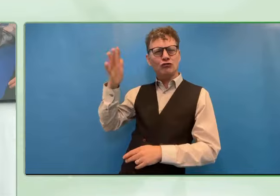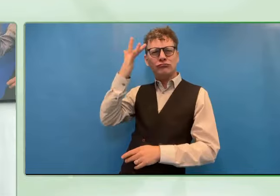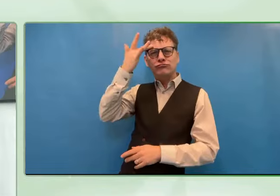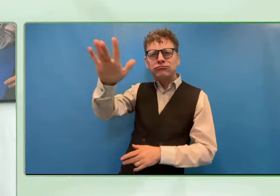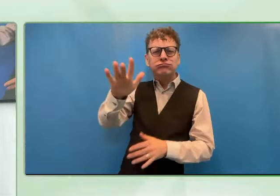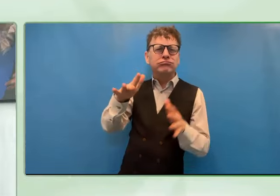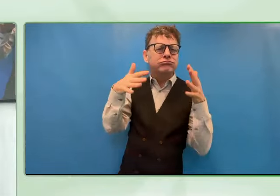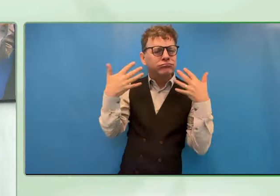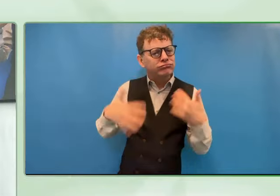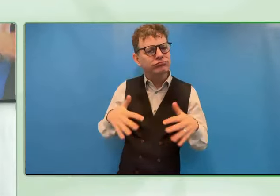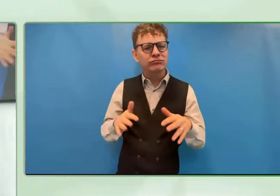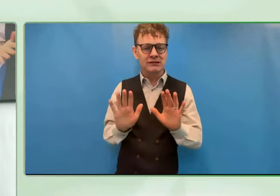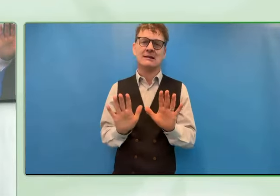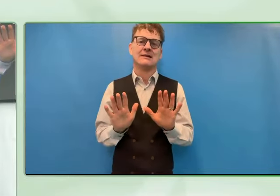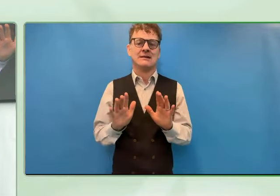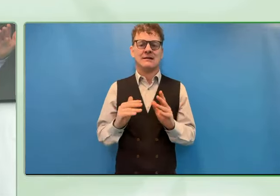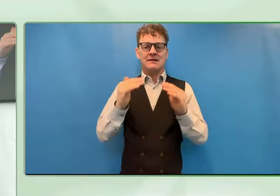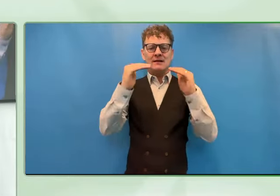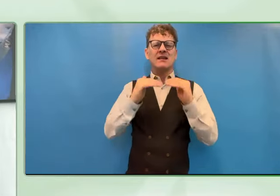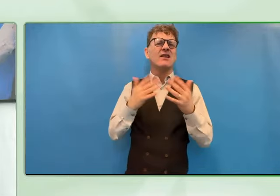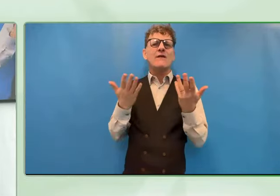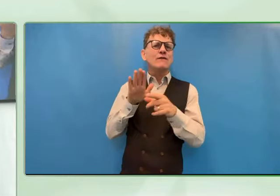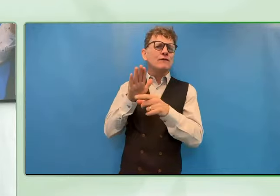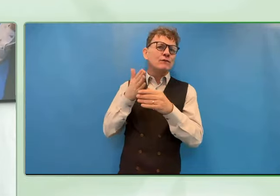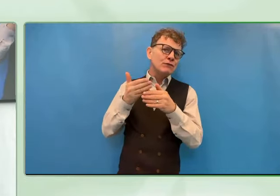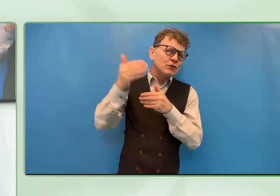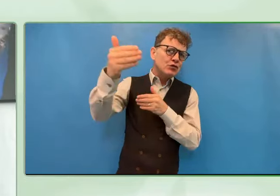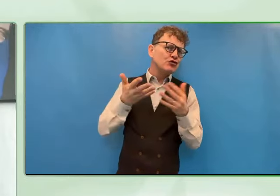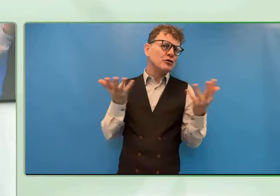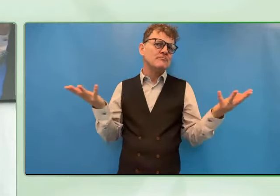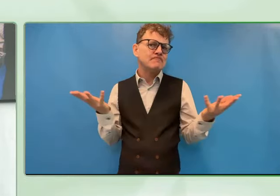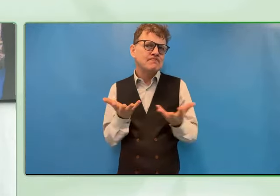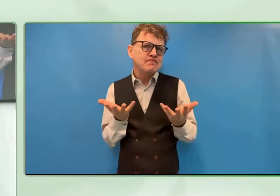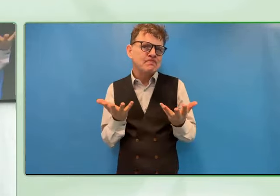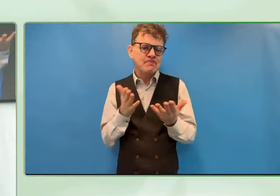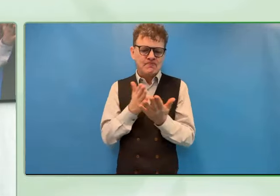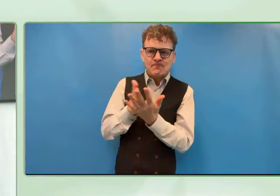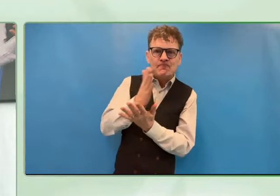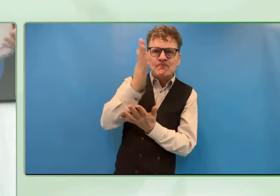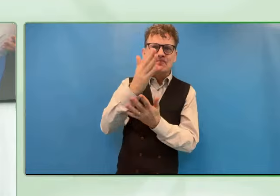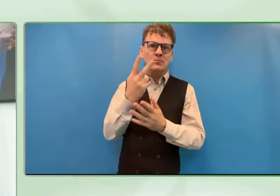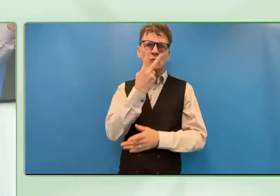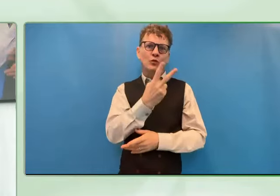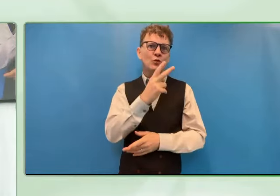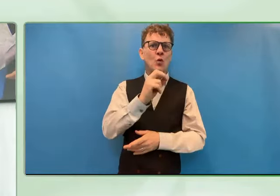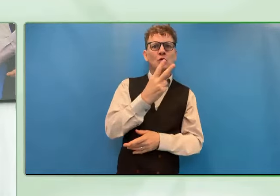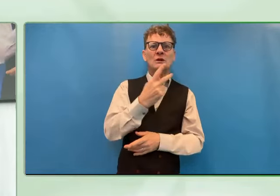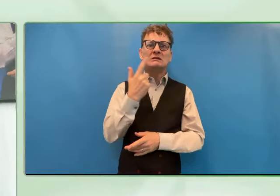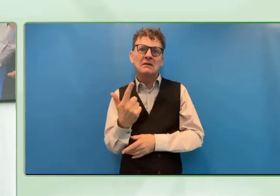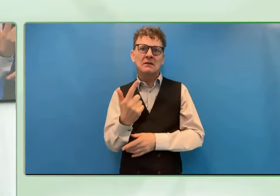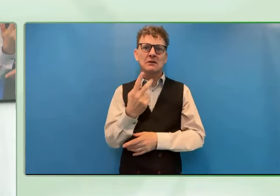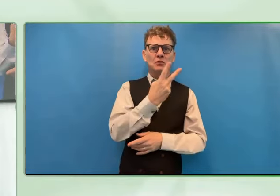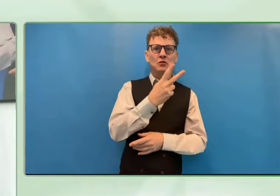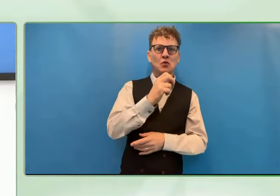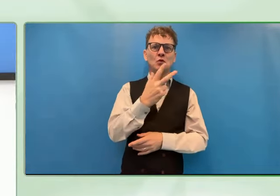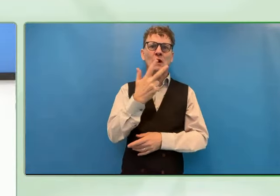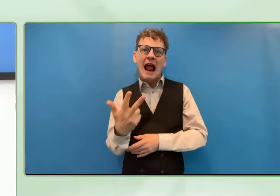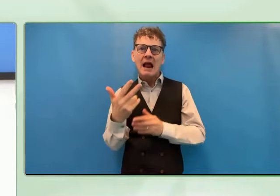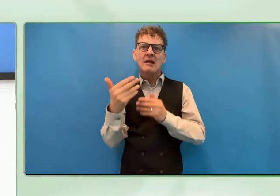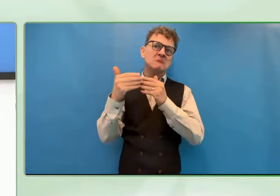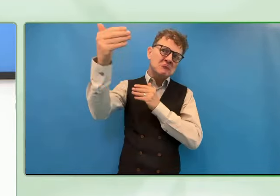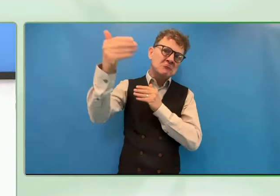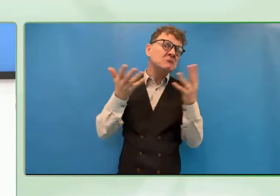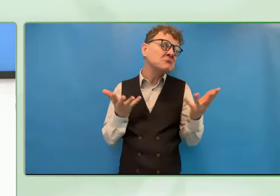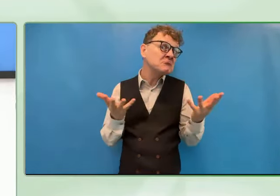let's talk about pathways to the future. What's the future looking like for you, 2027, 2028, and beyond? So RampMyCity